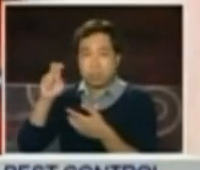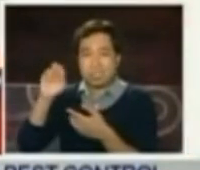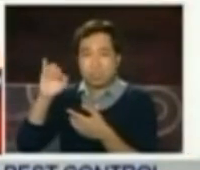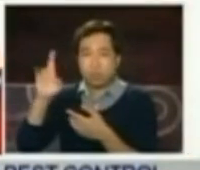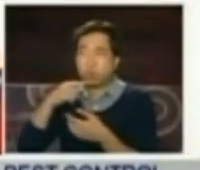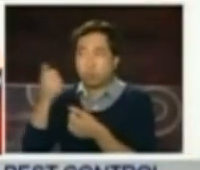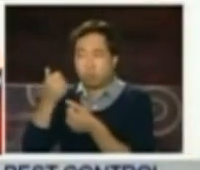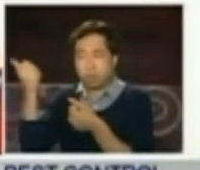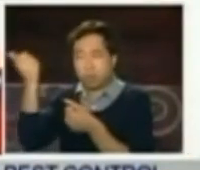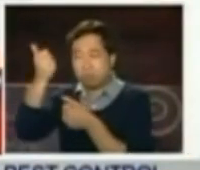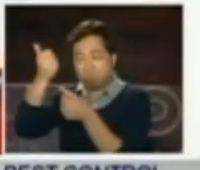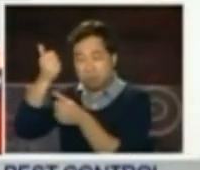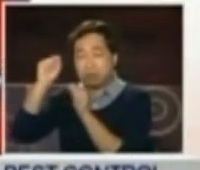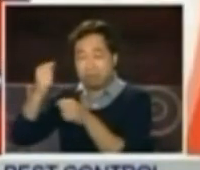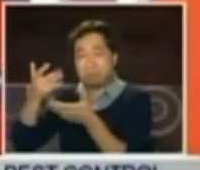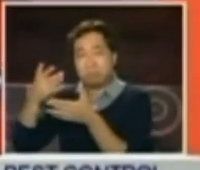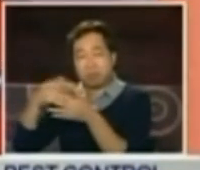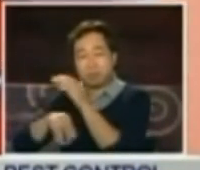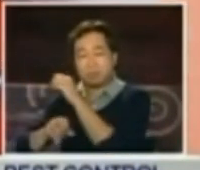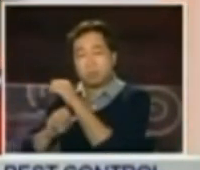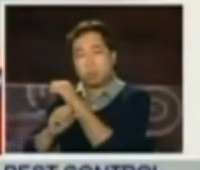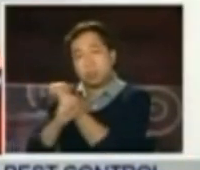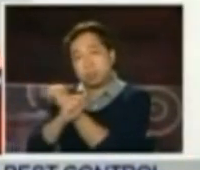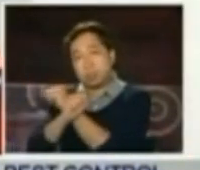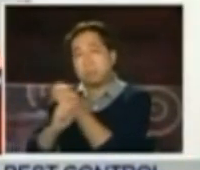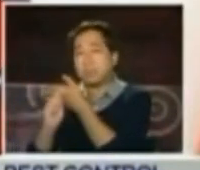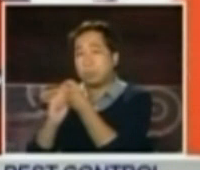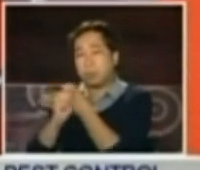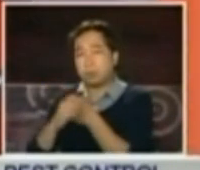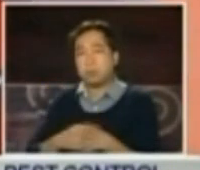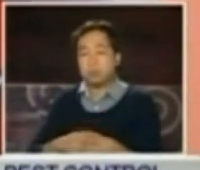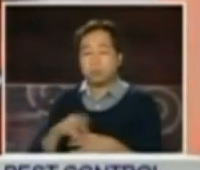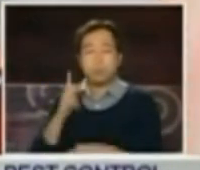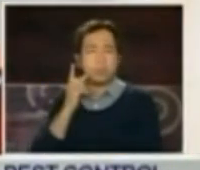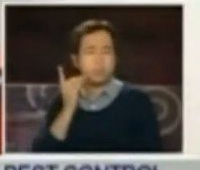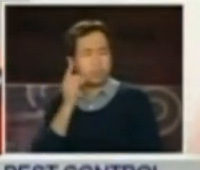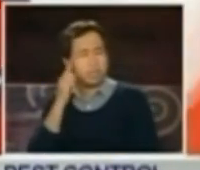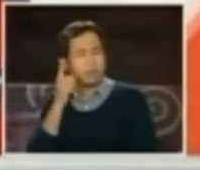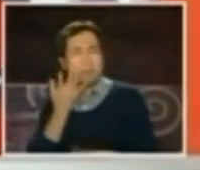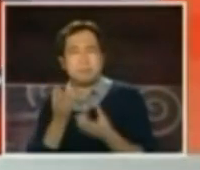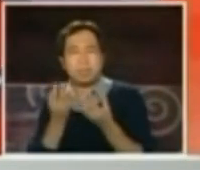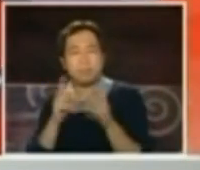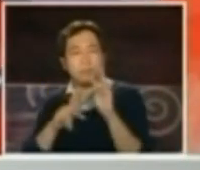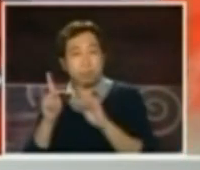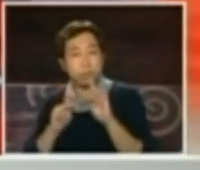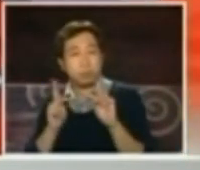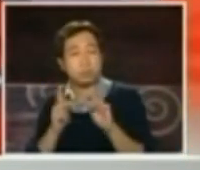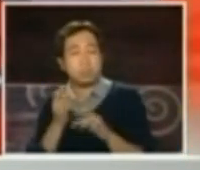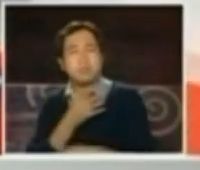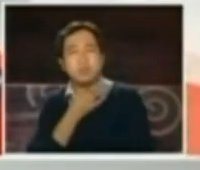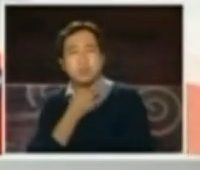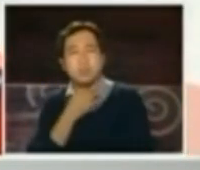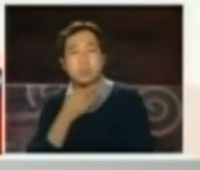right. All right. So what you mean, Senator Recto, is I think many people are curious, will this take a few